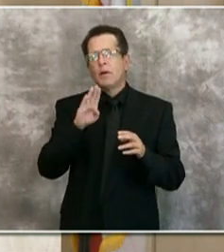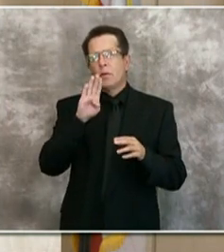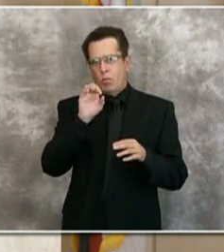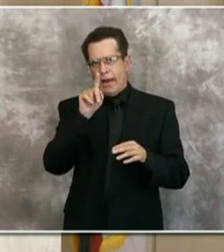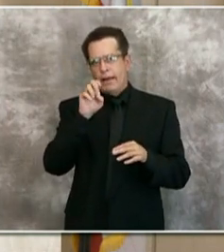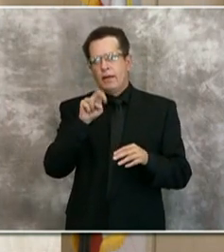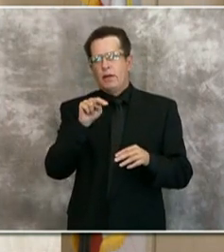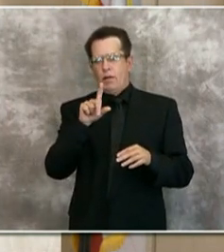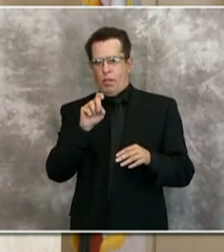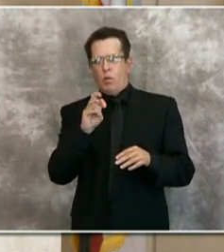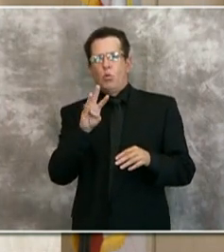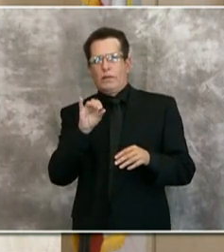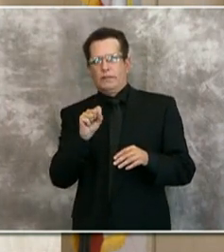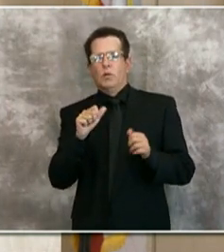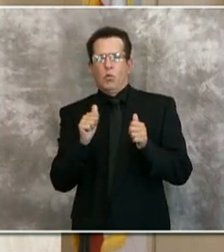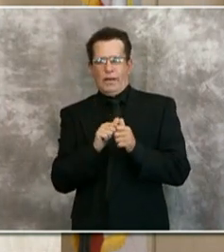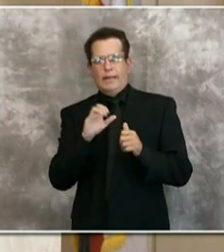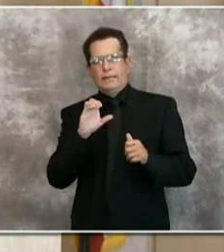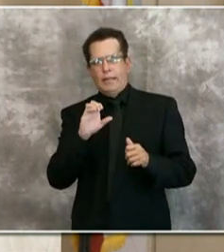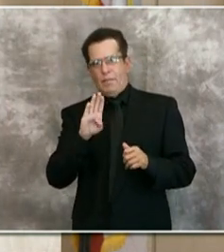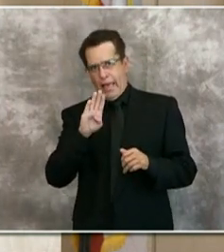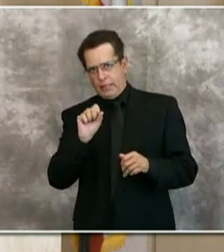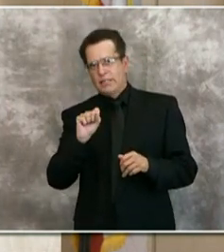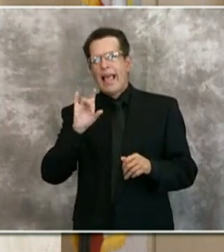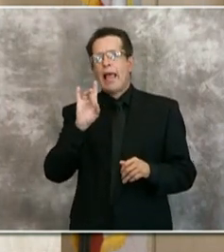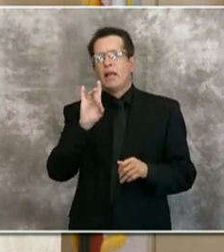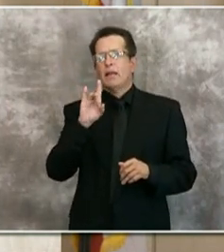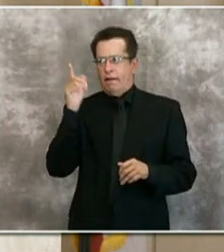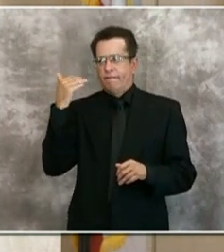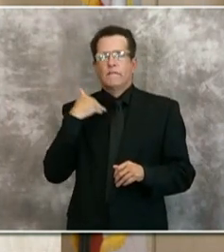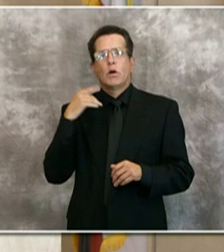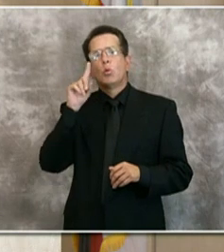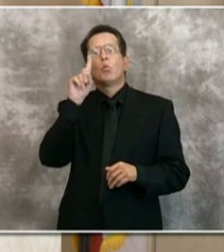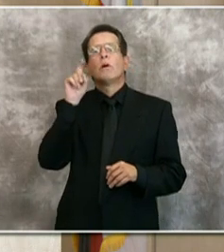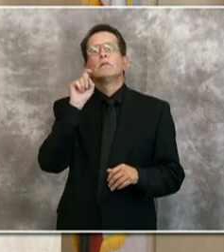Brandon Lewis with CBS 8, go ahead.